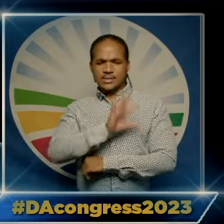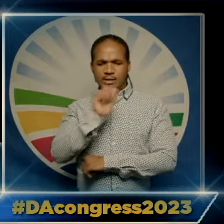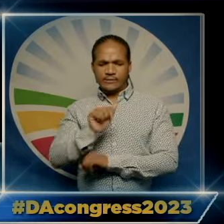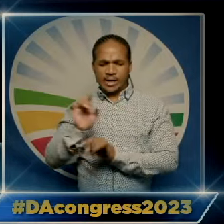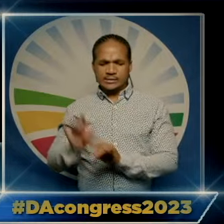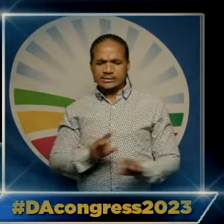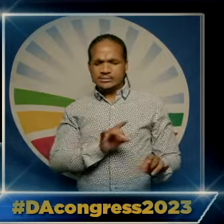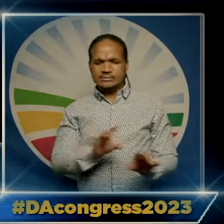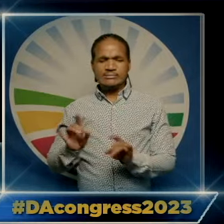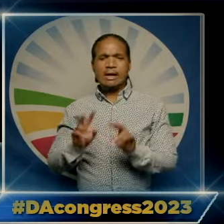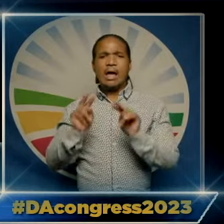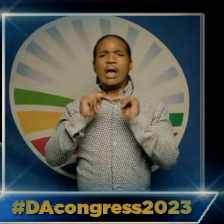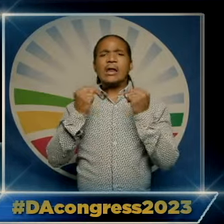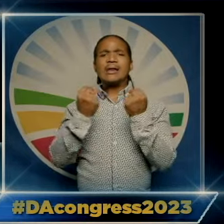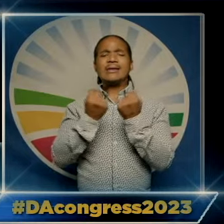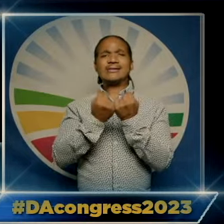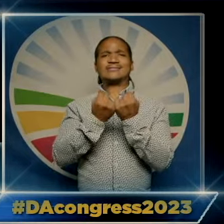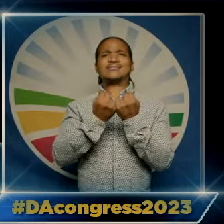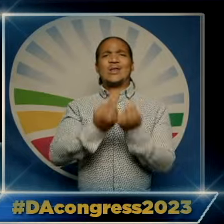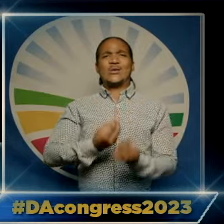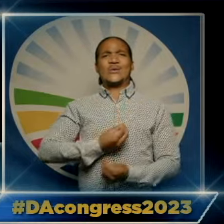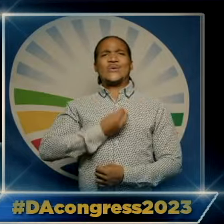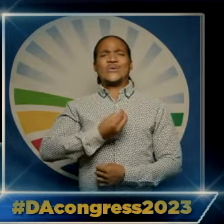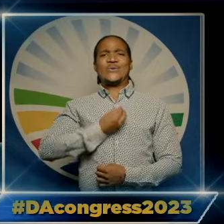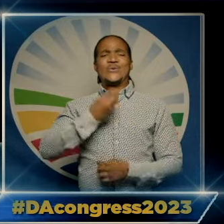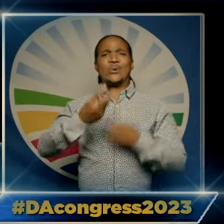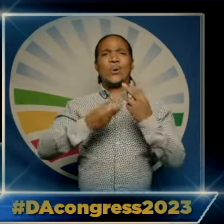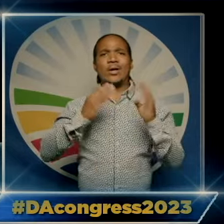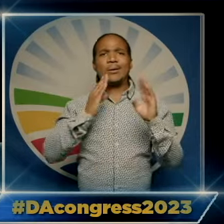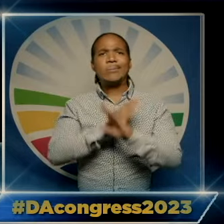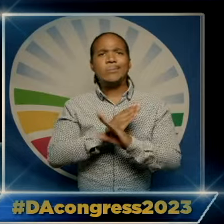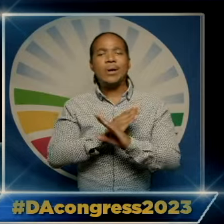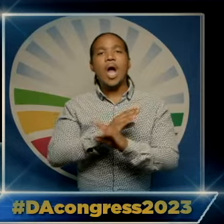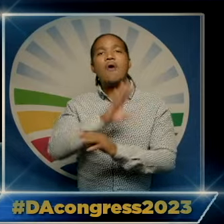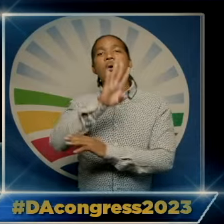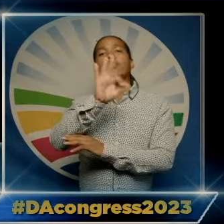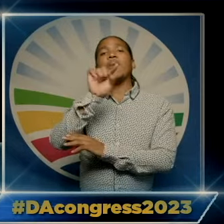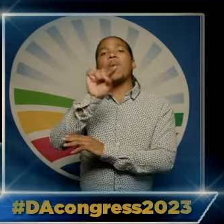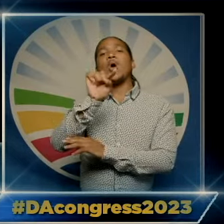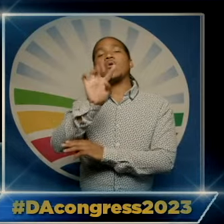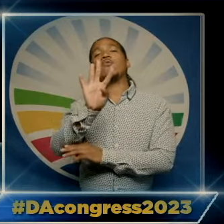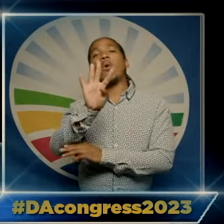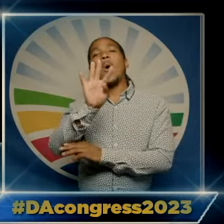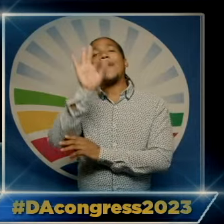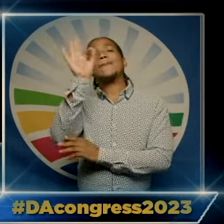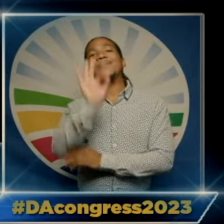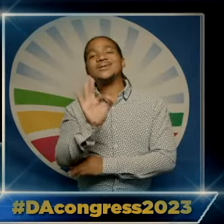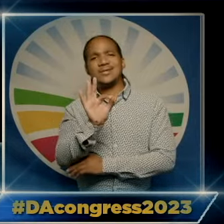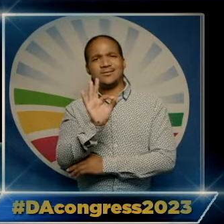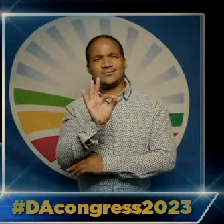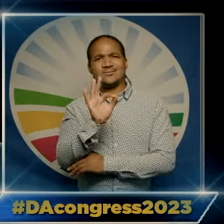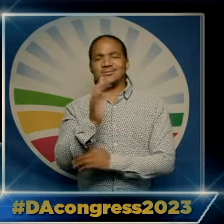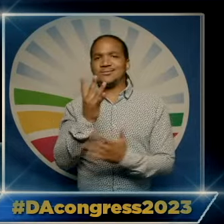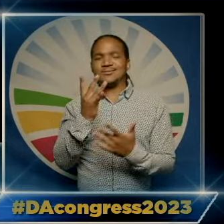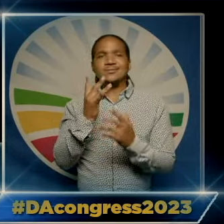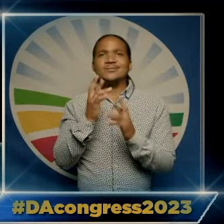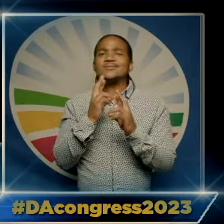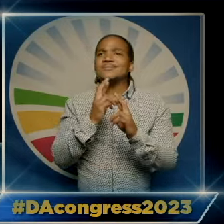highest national youth unemployment rate? Why do 43.4% of our youth have no hope of a